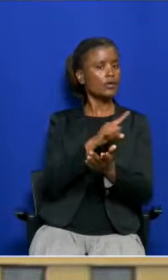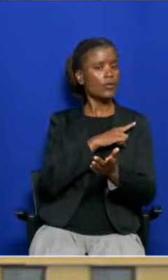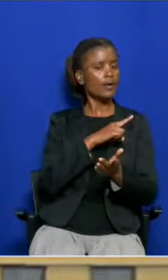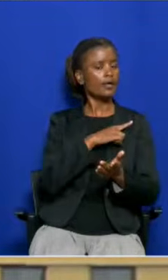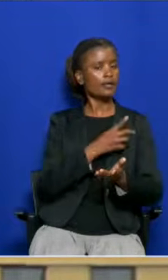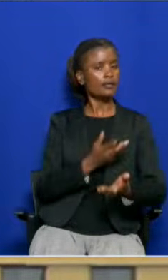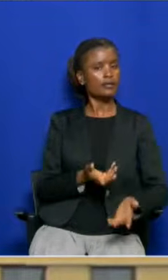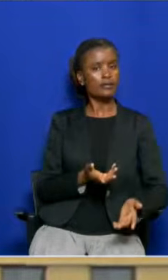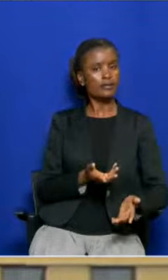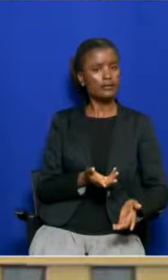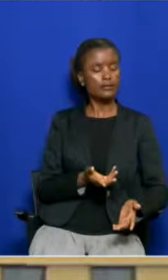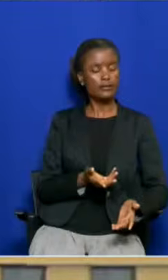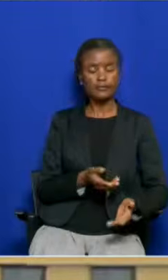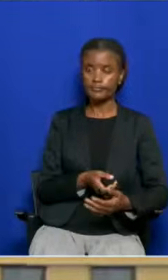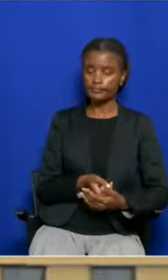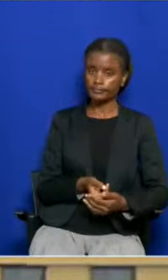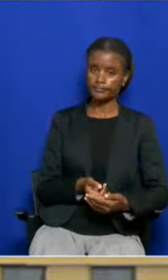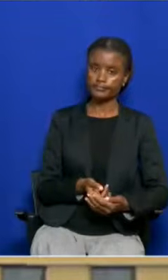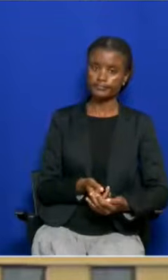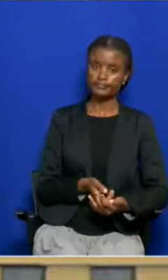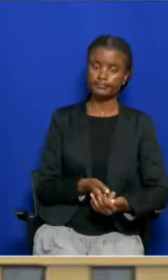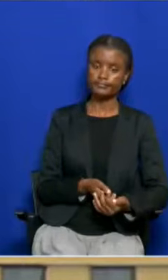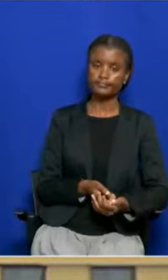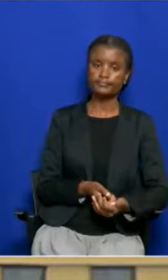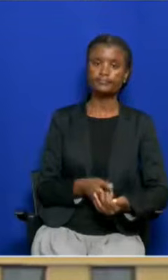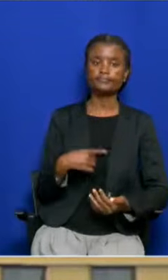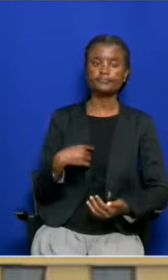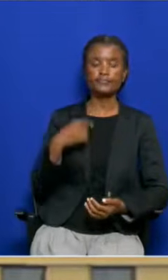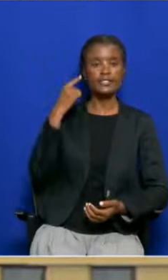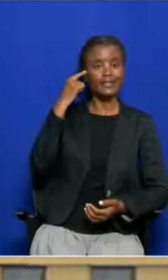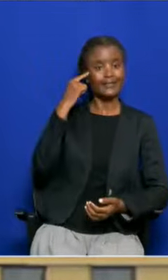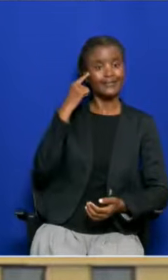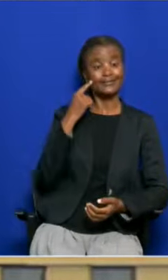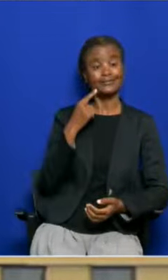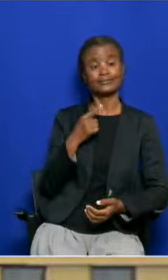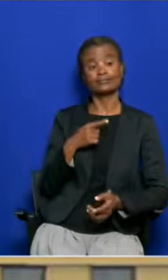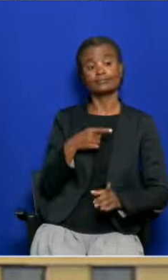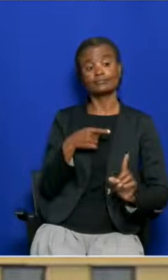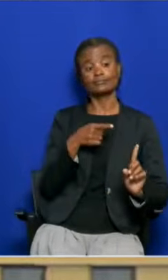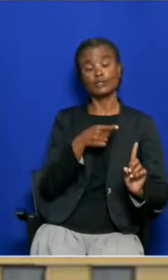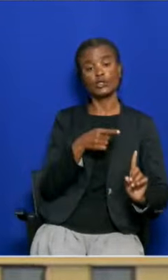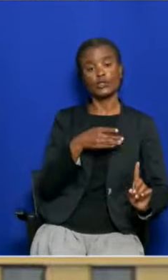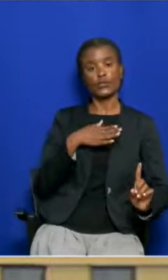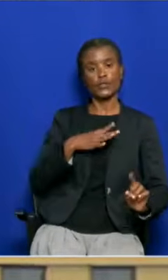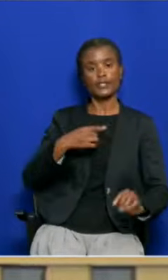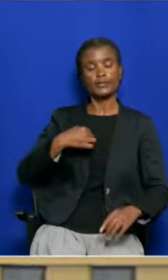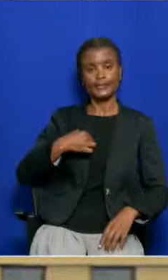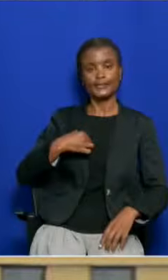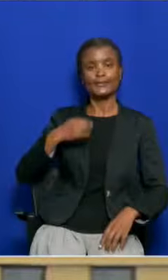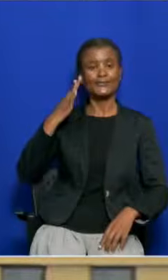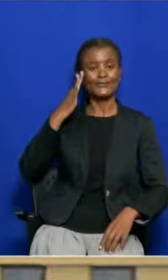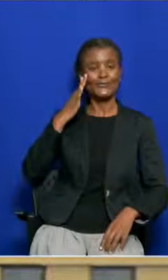I think he wanted maybe me to know that he's